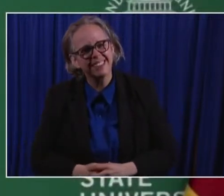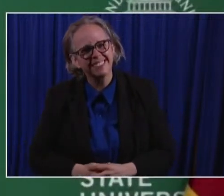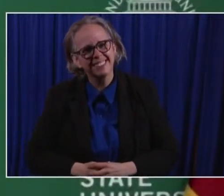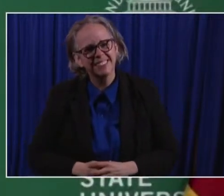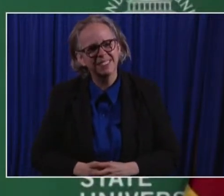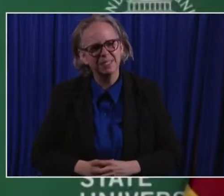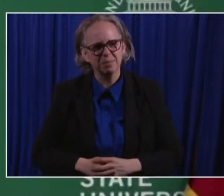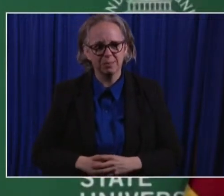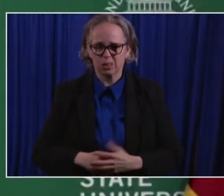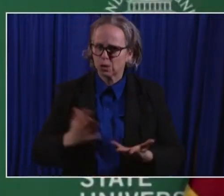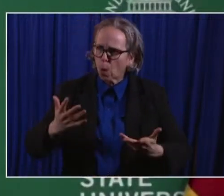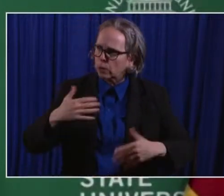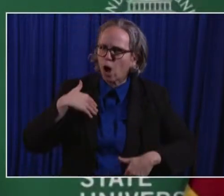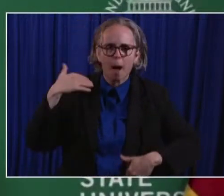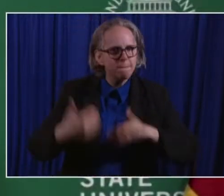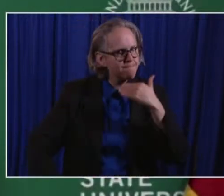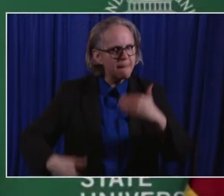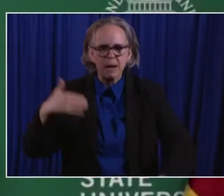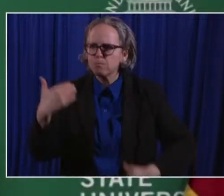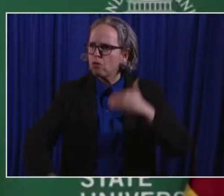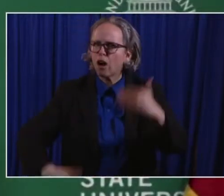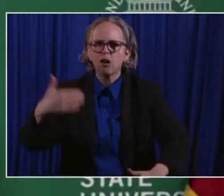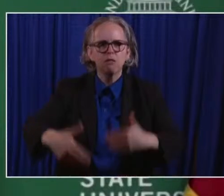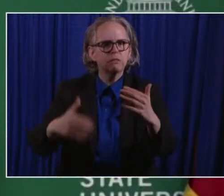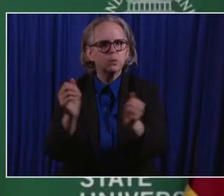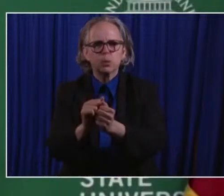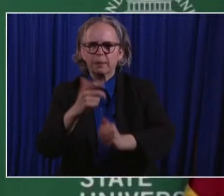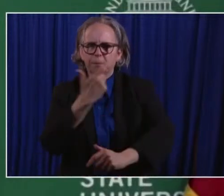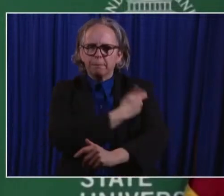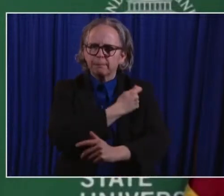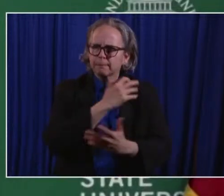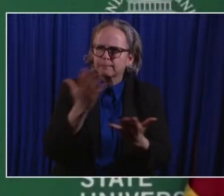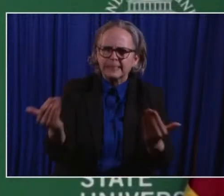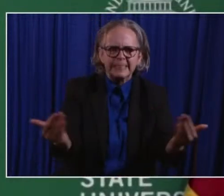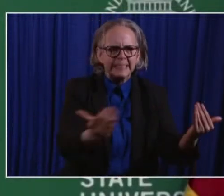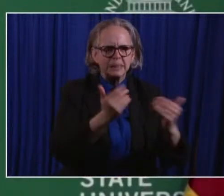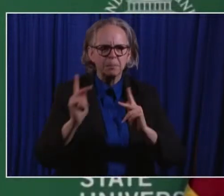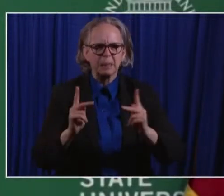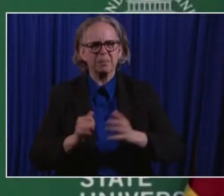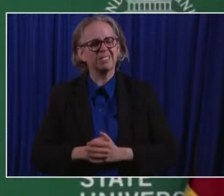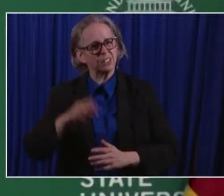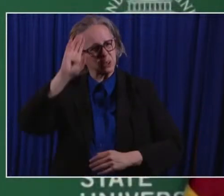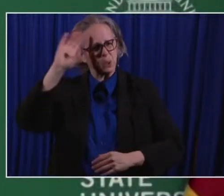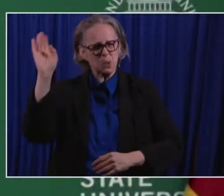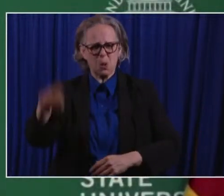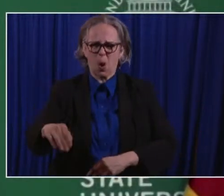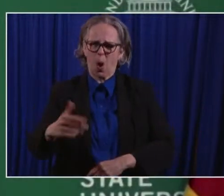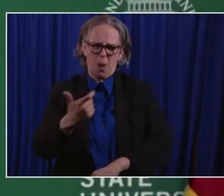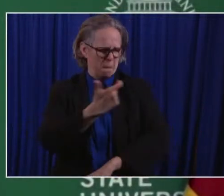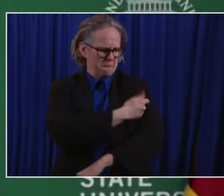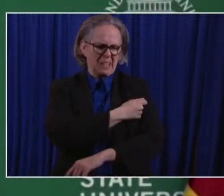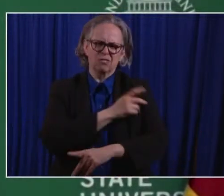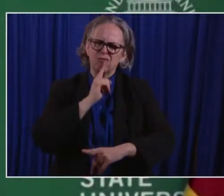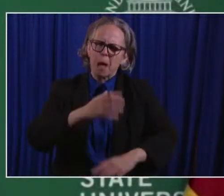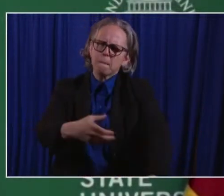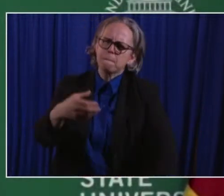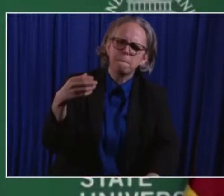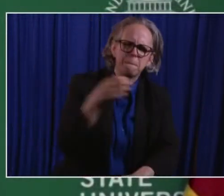moving forward. This vaccine is extremely powerful. It is extremely